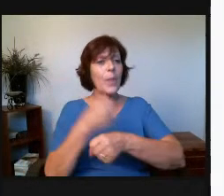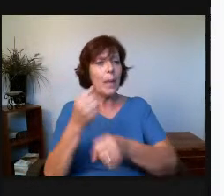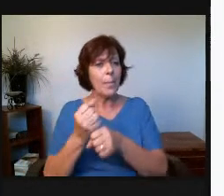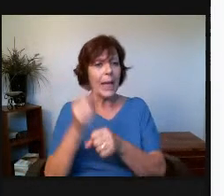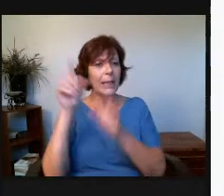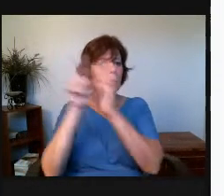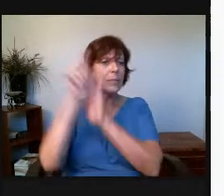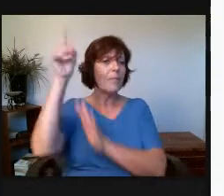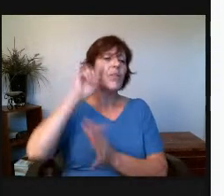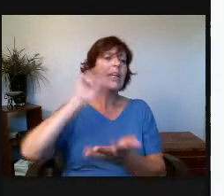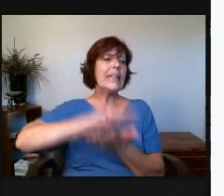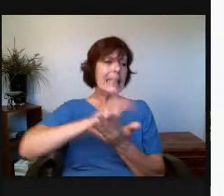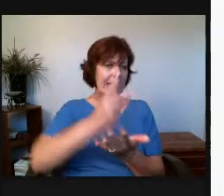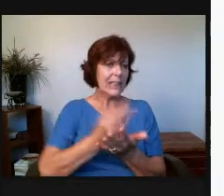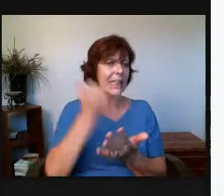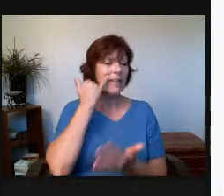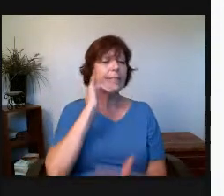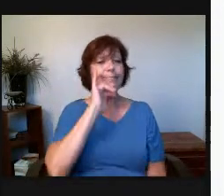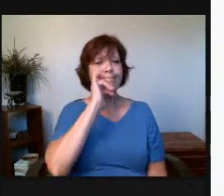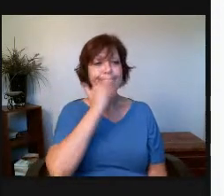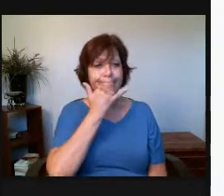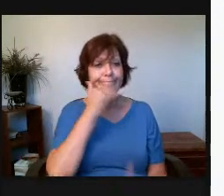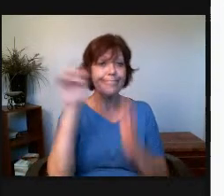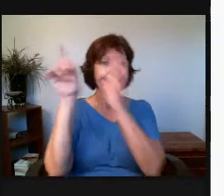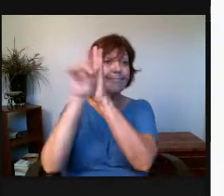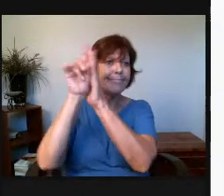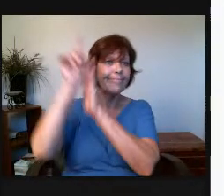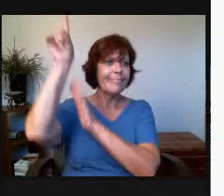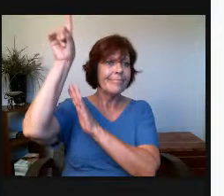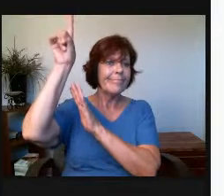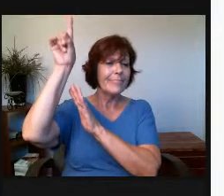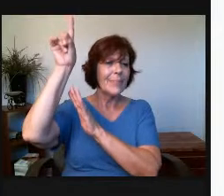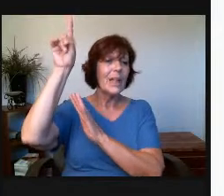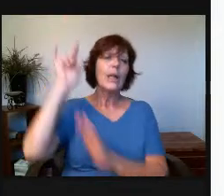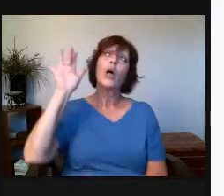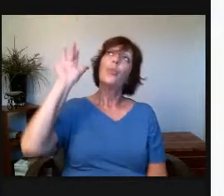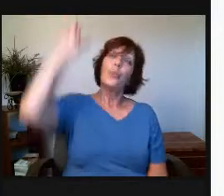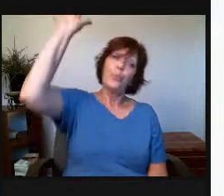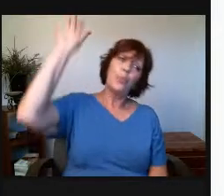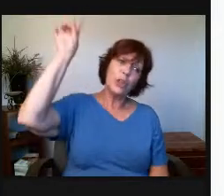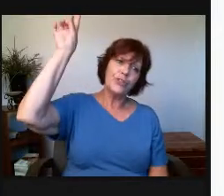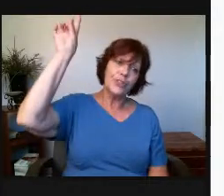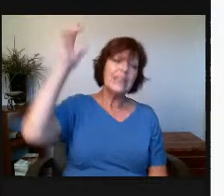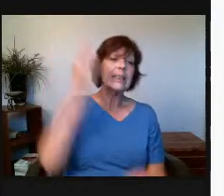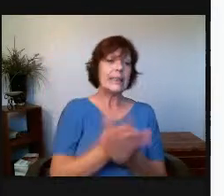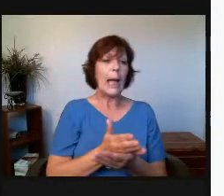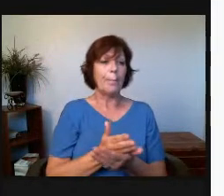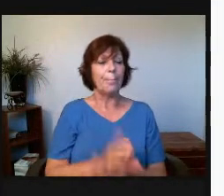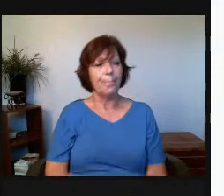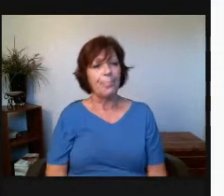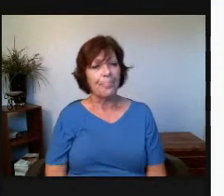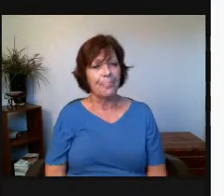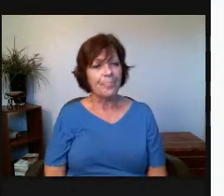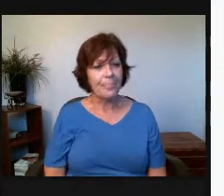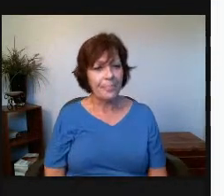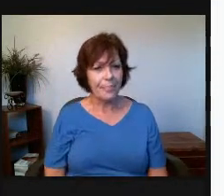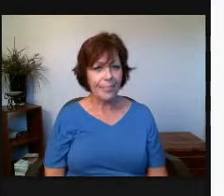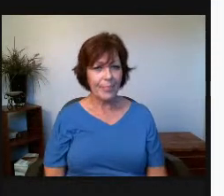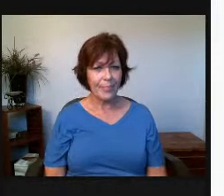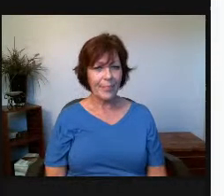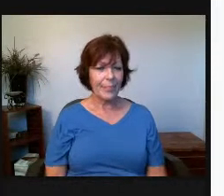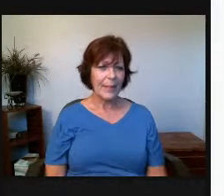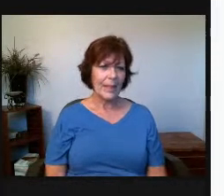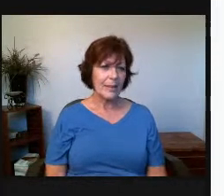detectors for the kitchen that if you accidentally set it off making toast, you can push a button and it resets the alarm in 2 to